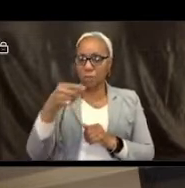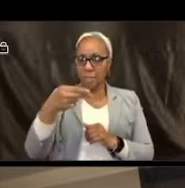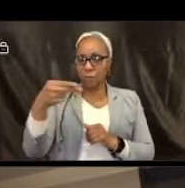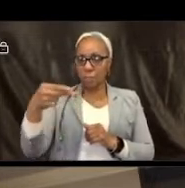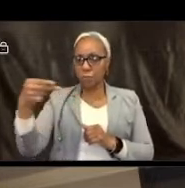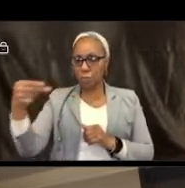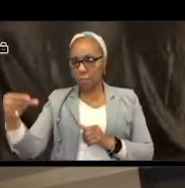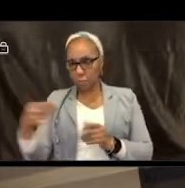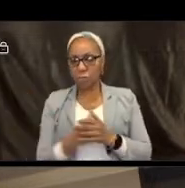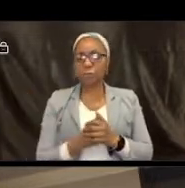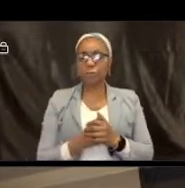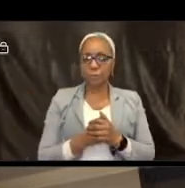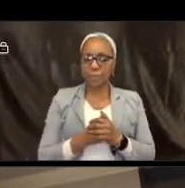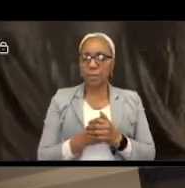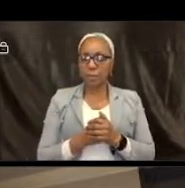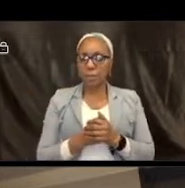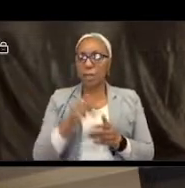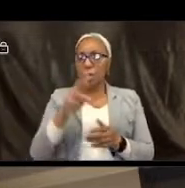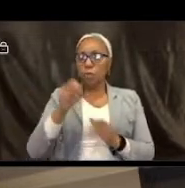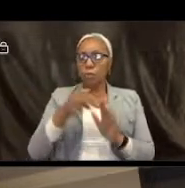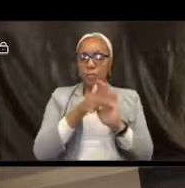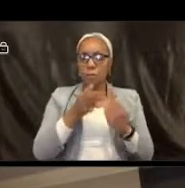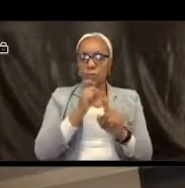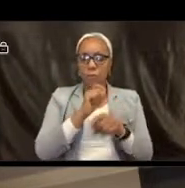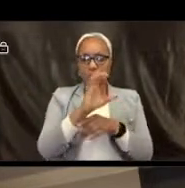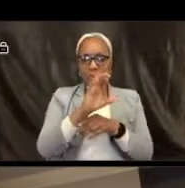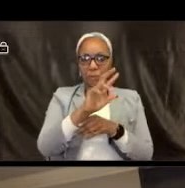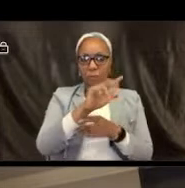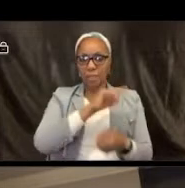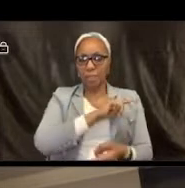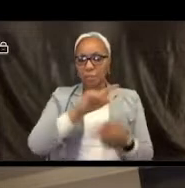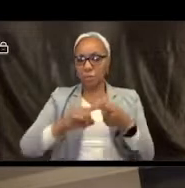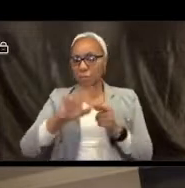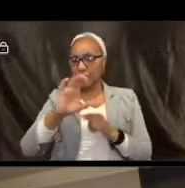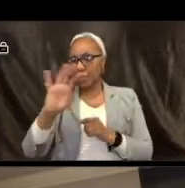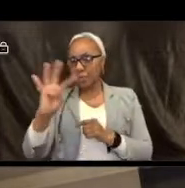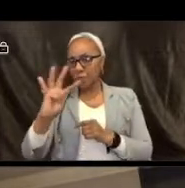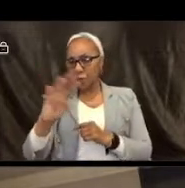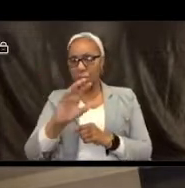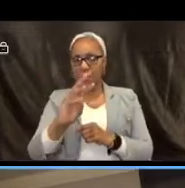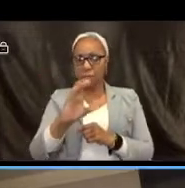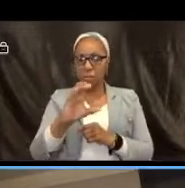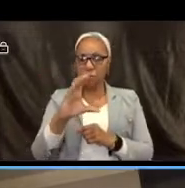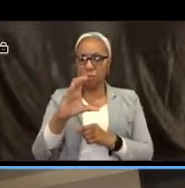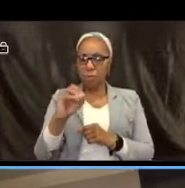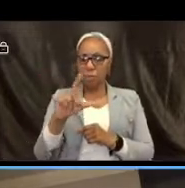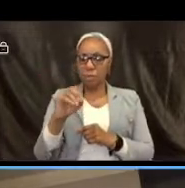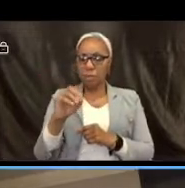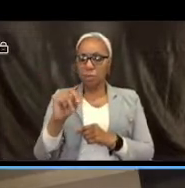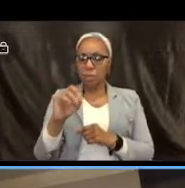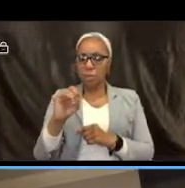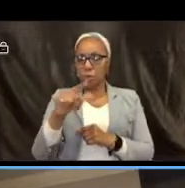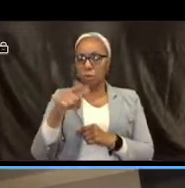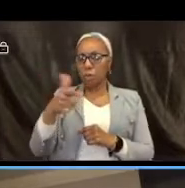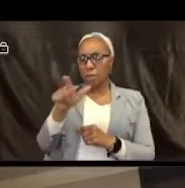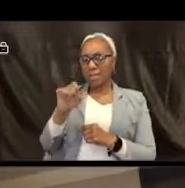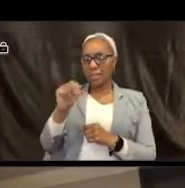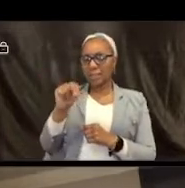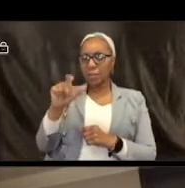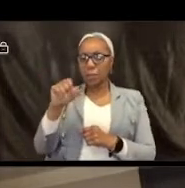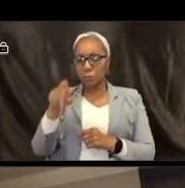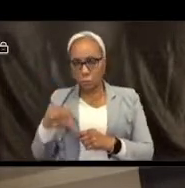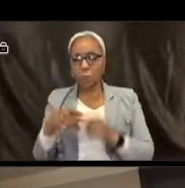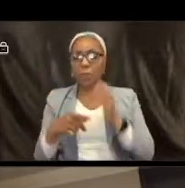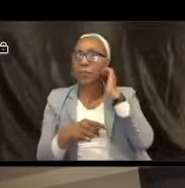Z3371-HHH, rezoning from C3 to C4, 600 Colonel Glenn Plaza Loop. Staff recommends approval